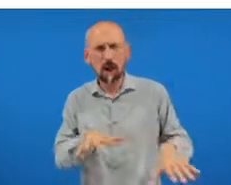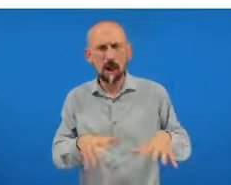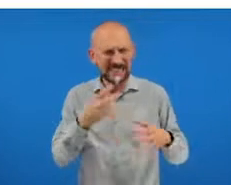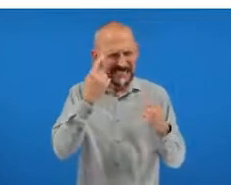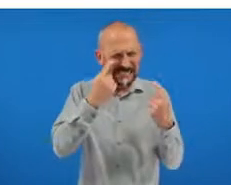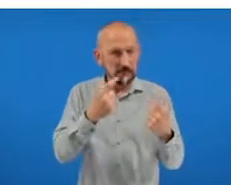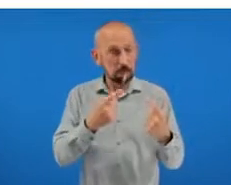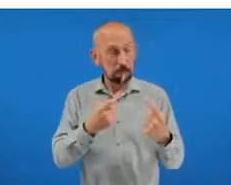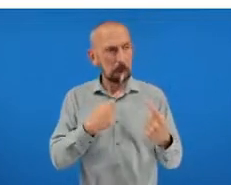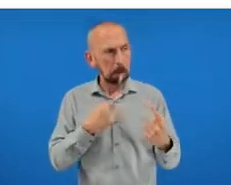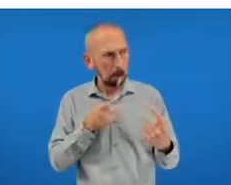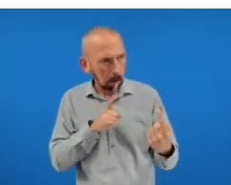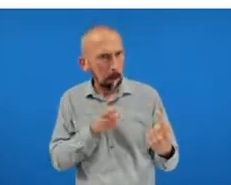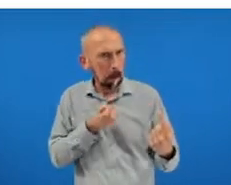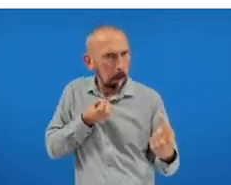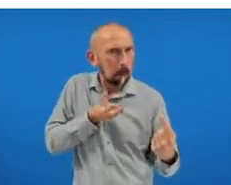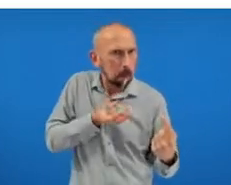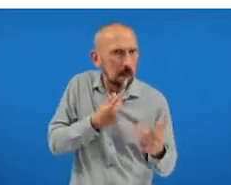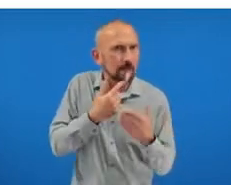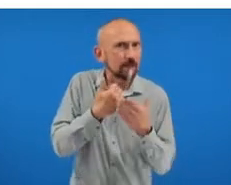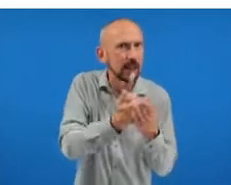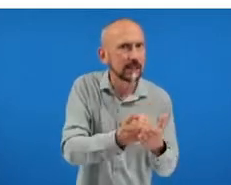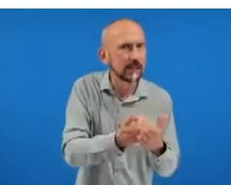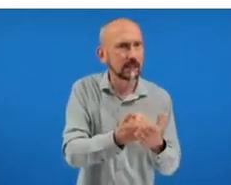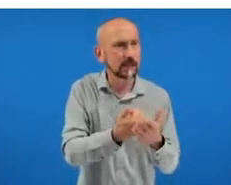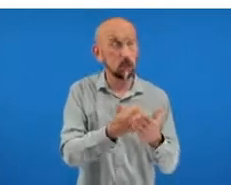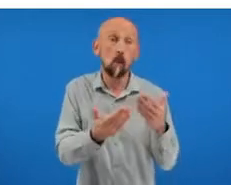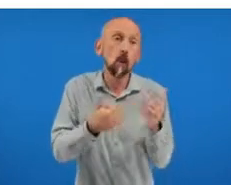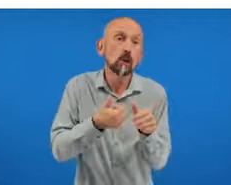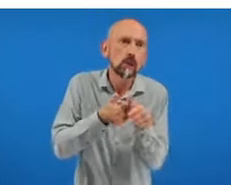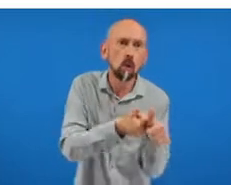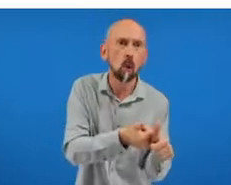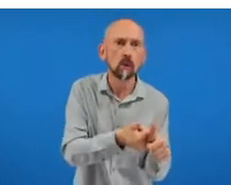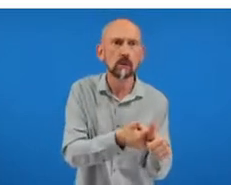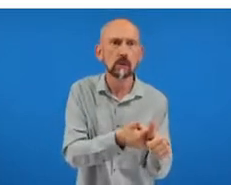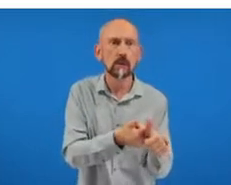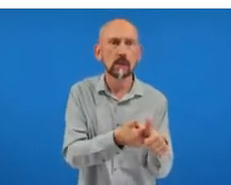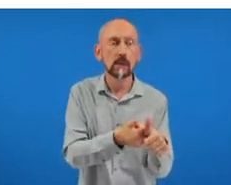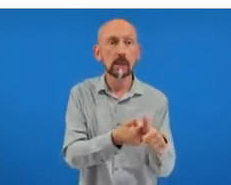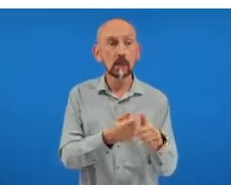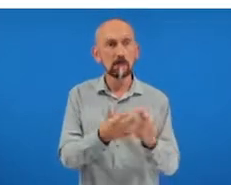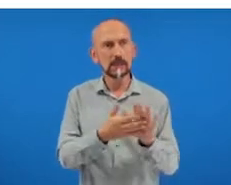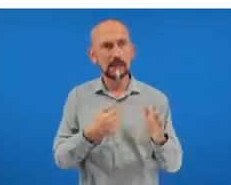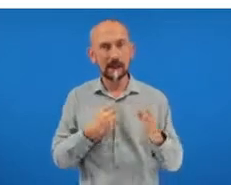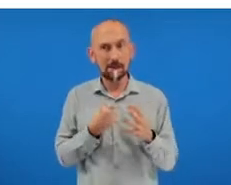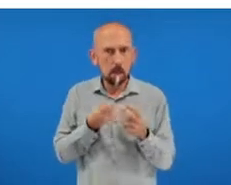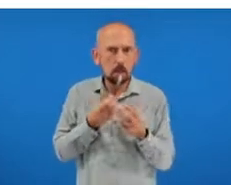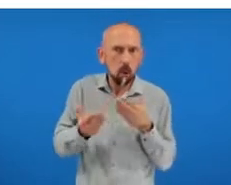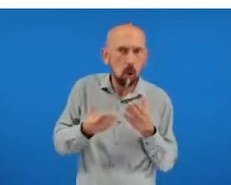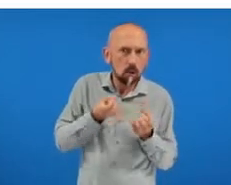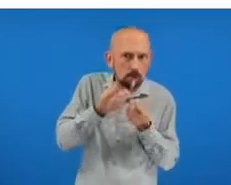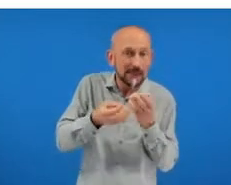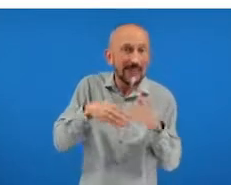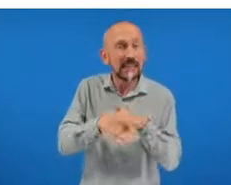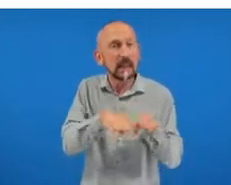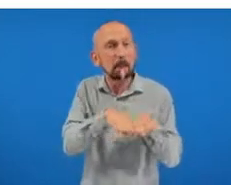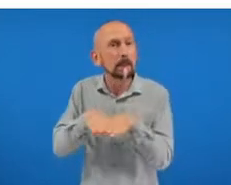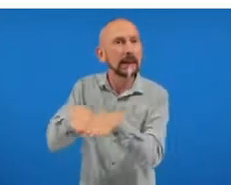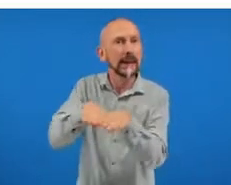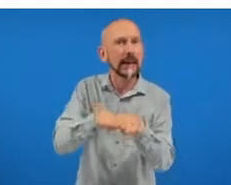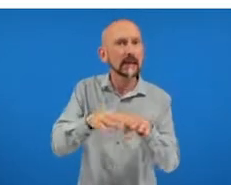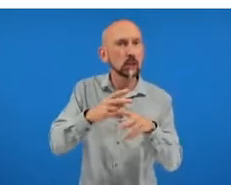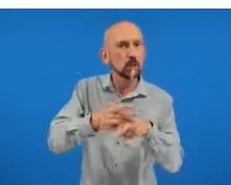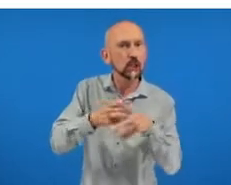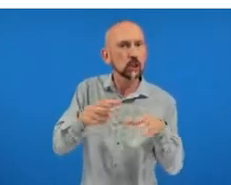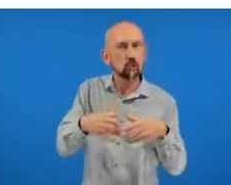advice, being able to offer more support and having a voice within the peer supervision groups. I think that's where I started learning that